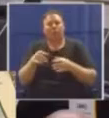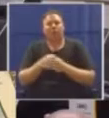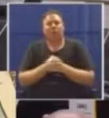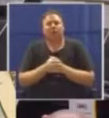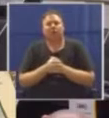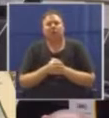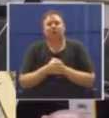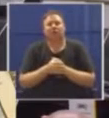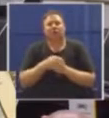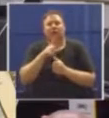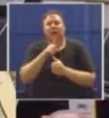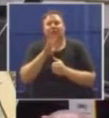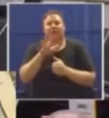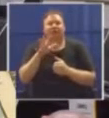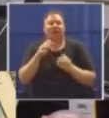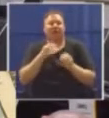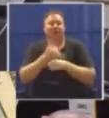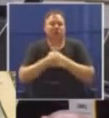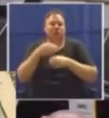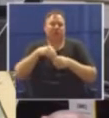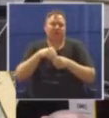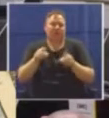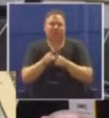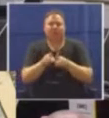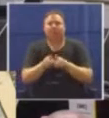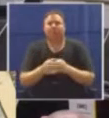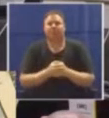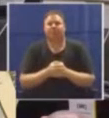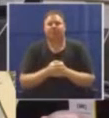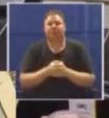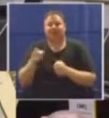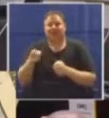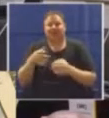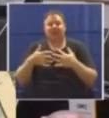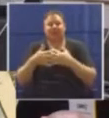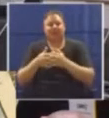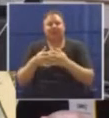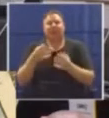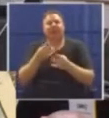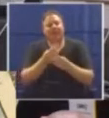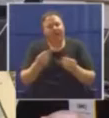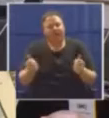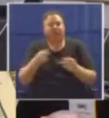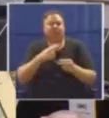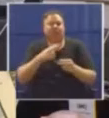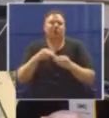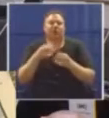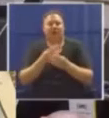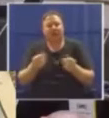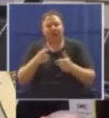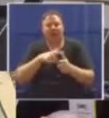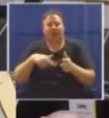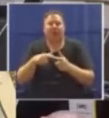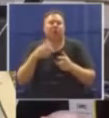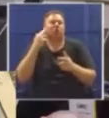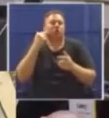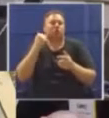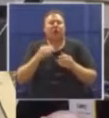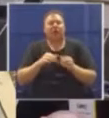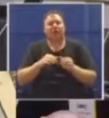arm. Noting lastly that he found Heal Our Nation, Heal Our Land, an initiative focusing on the development of